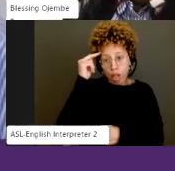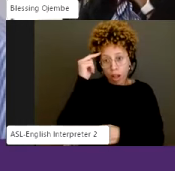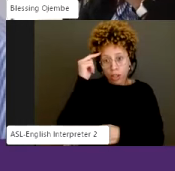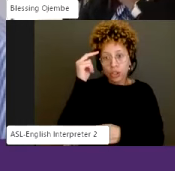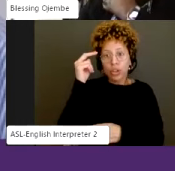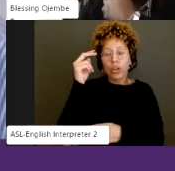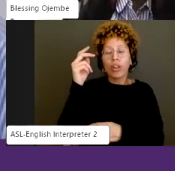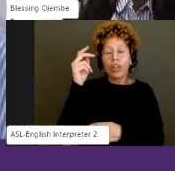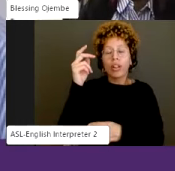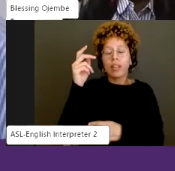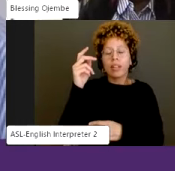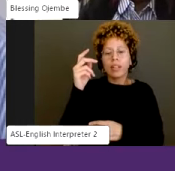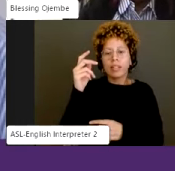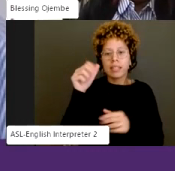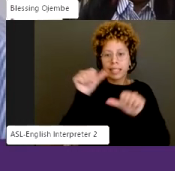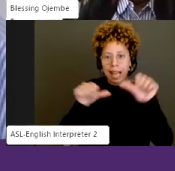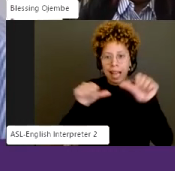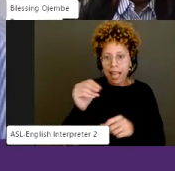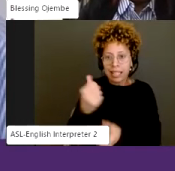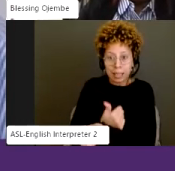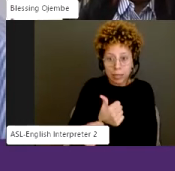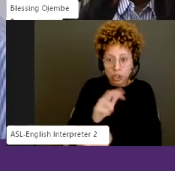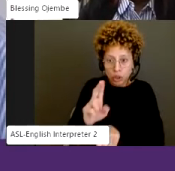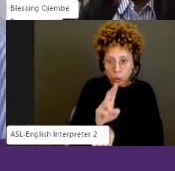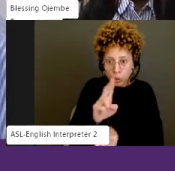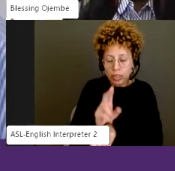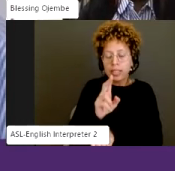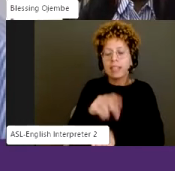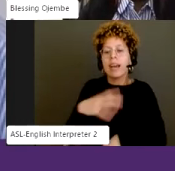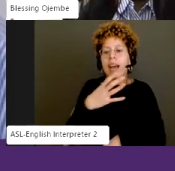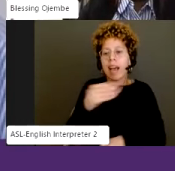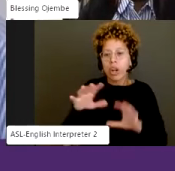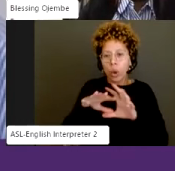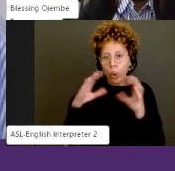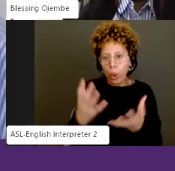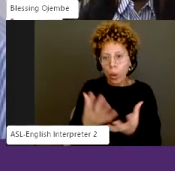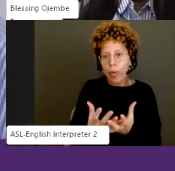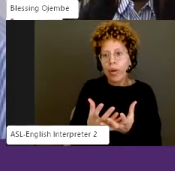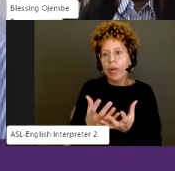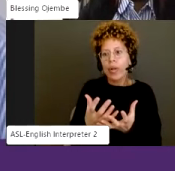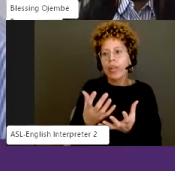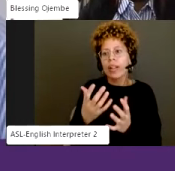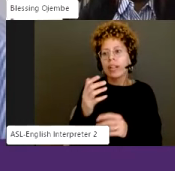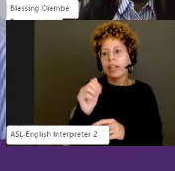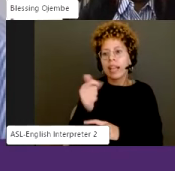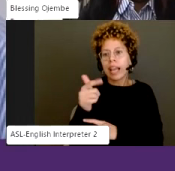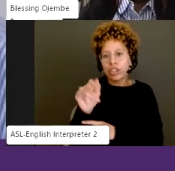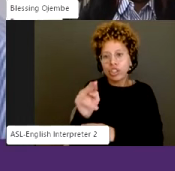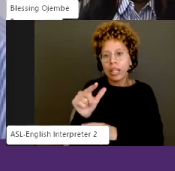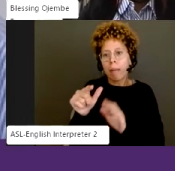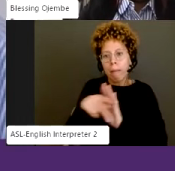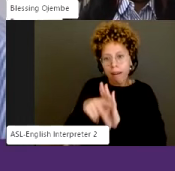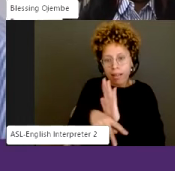Use, University of Ibadan, and the Global Aging and Policy at the University